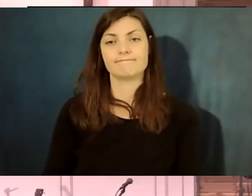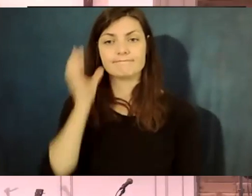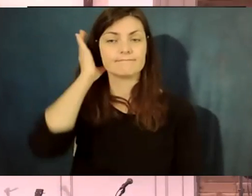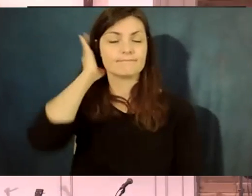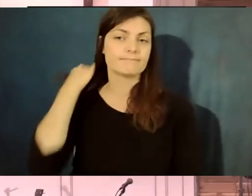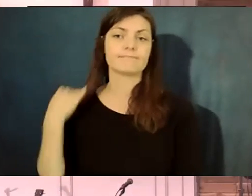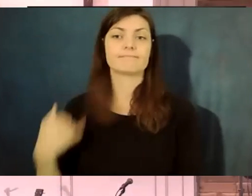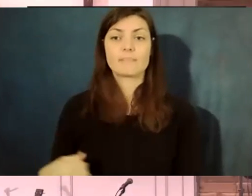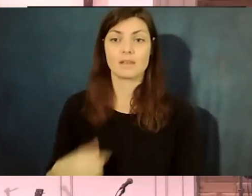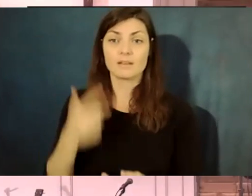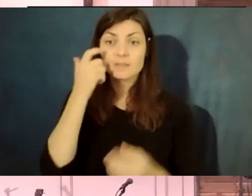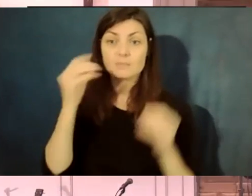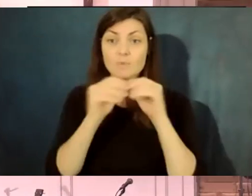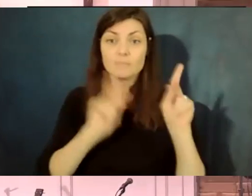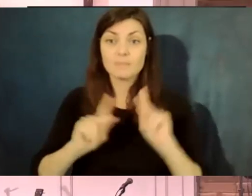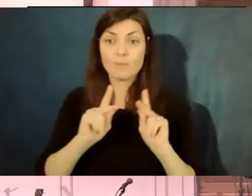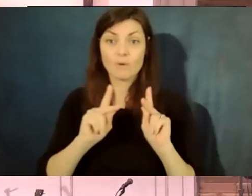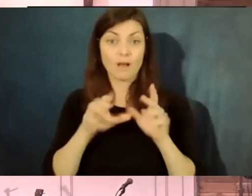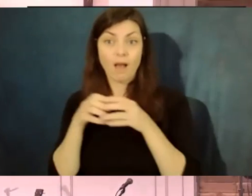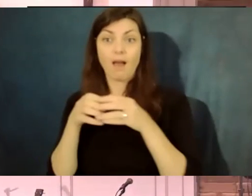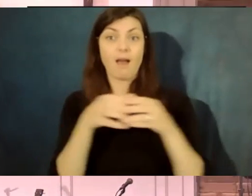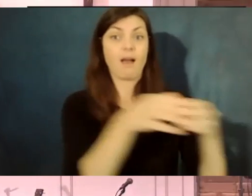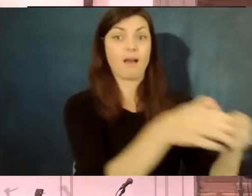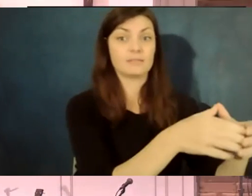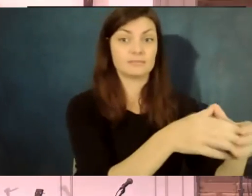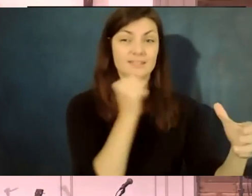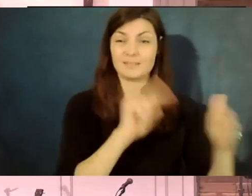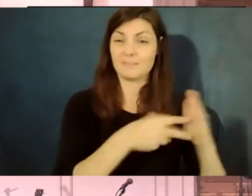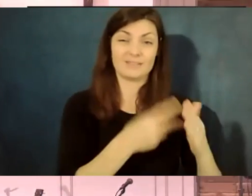Just because more people are going in a direction doesn't mean it's a good thing.